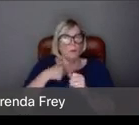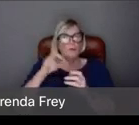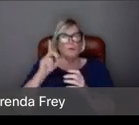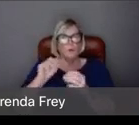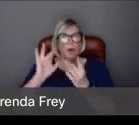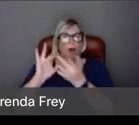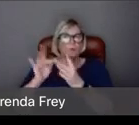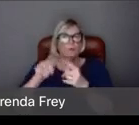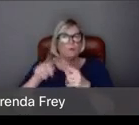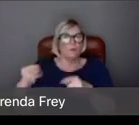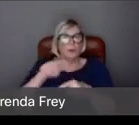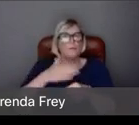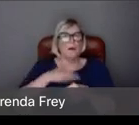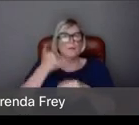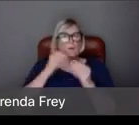phone number is